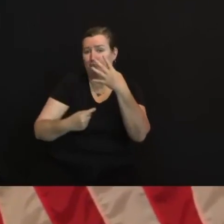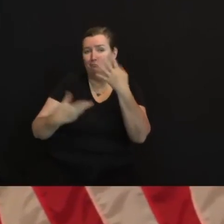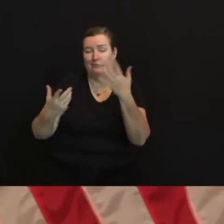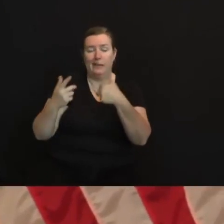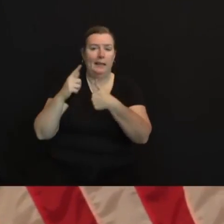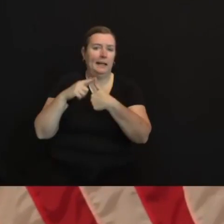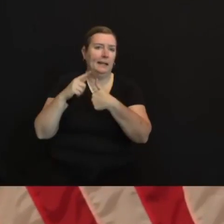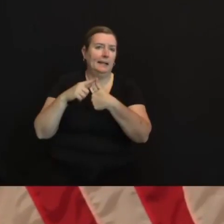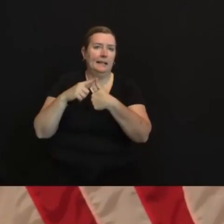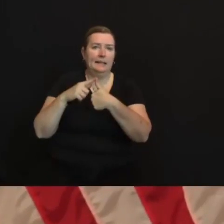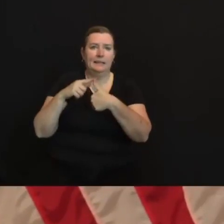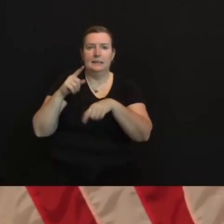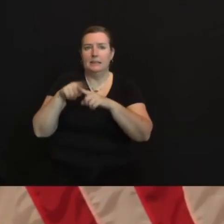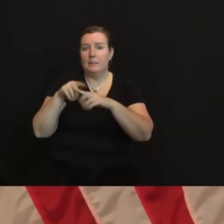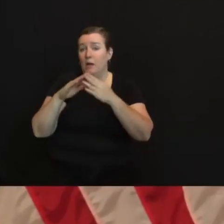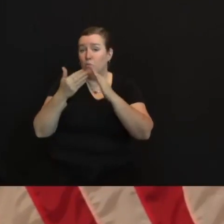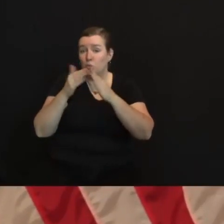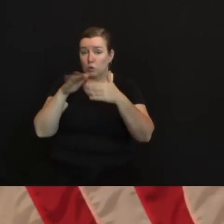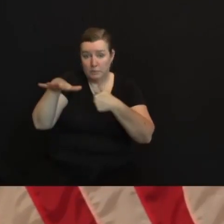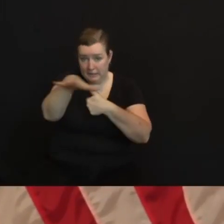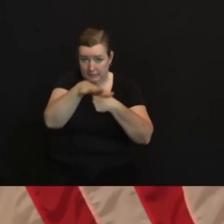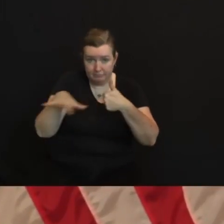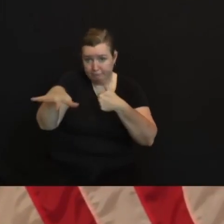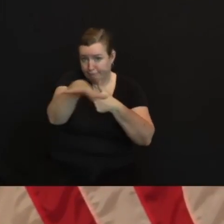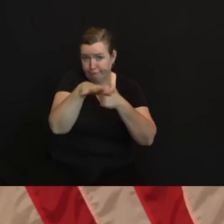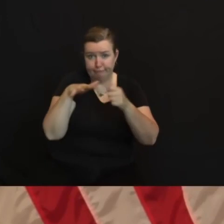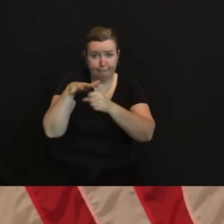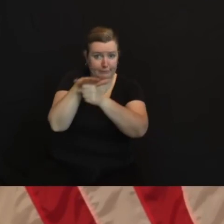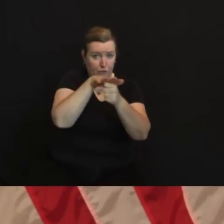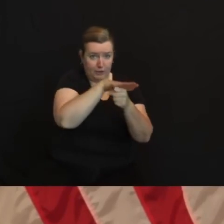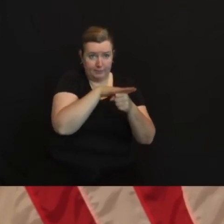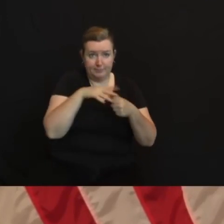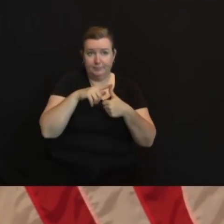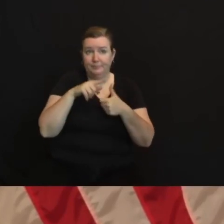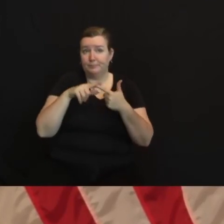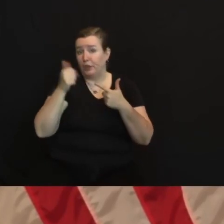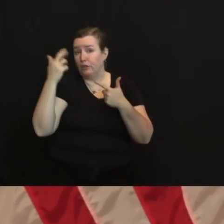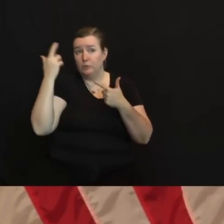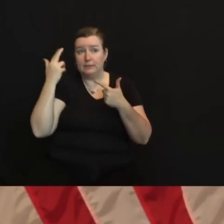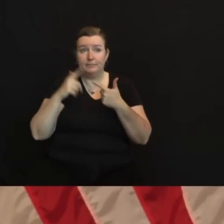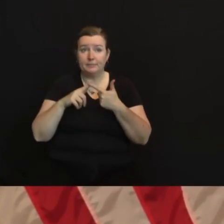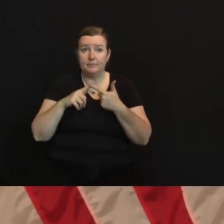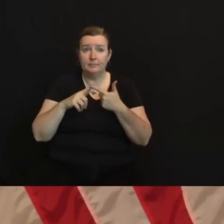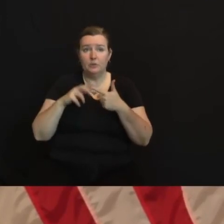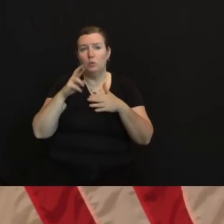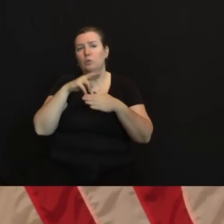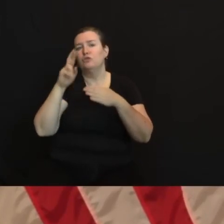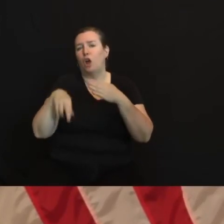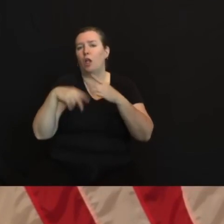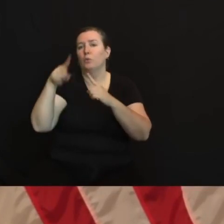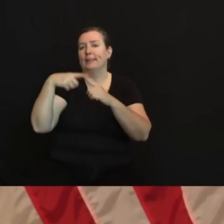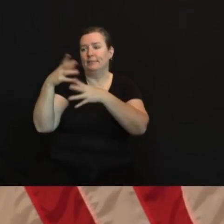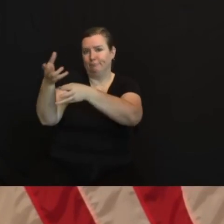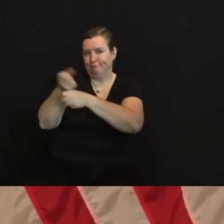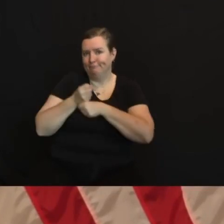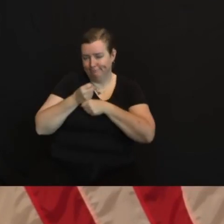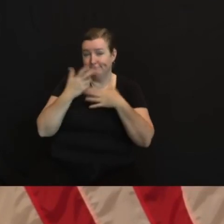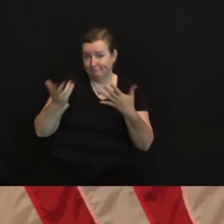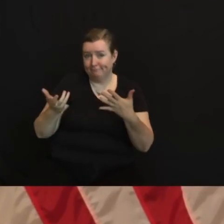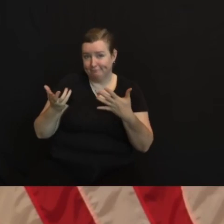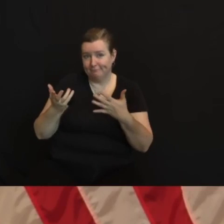in the community. Other factors also relate to when we actually get the results in and how they're